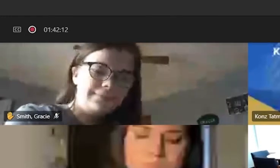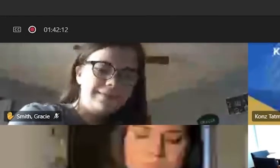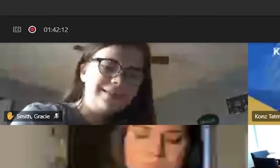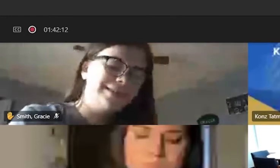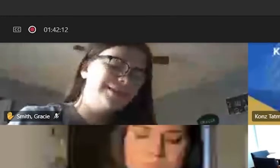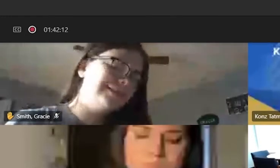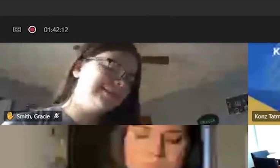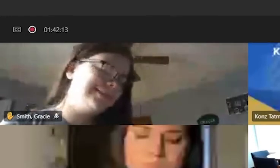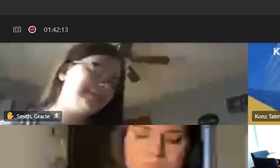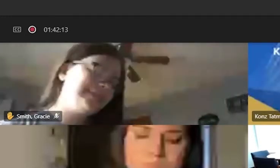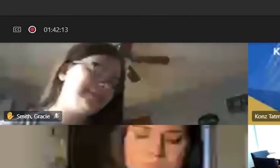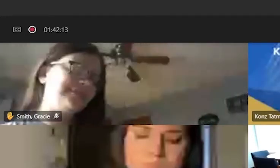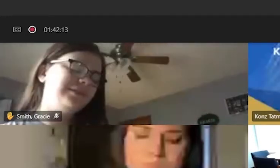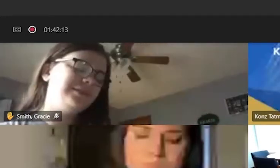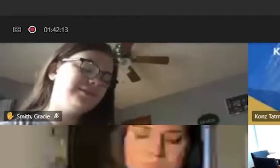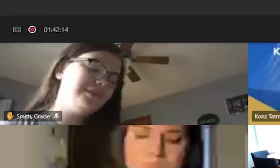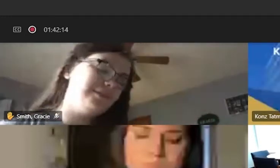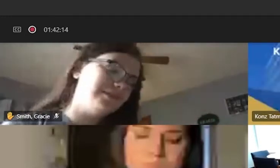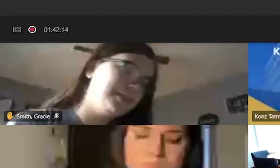Peyton.